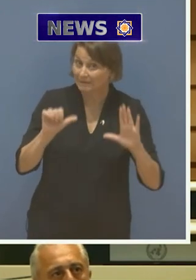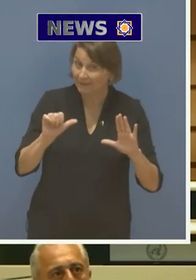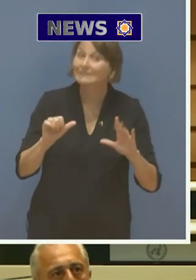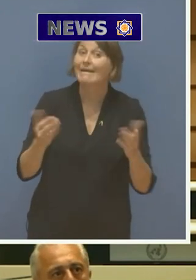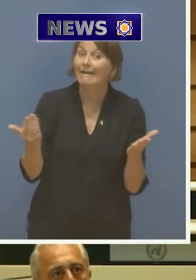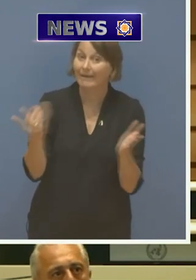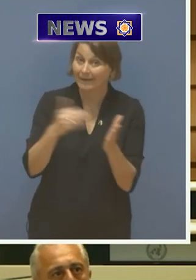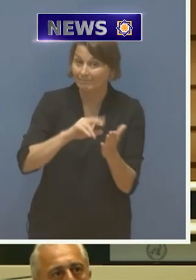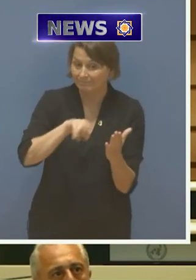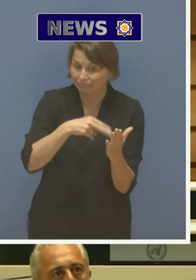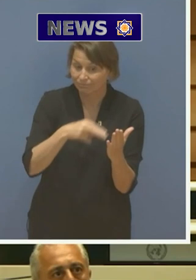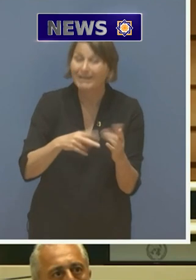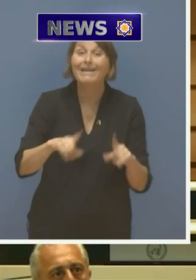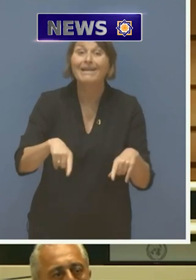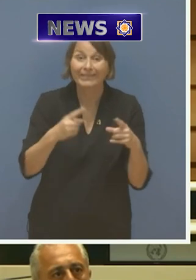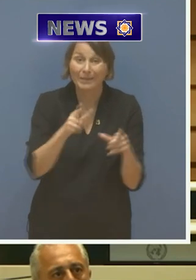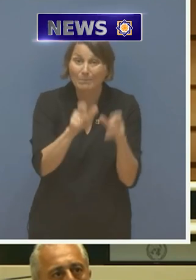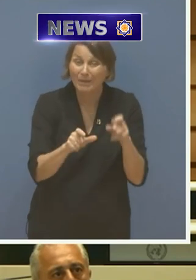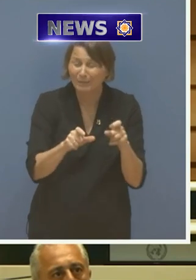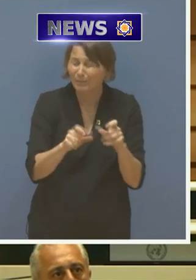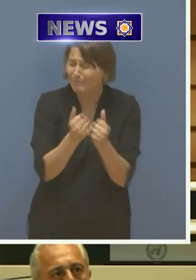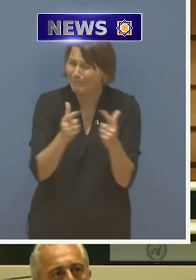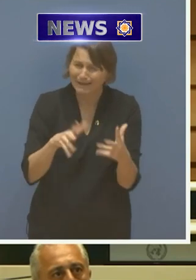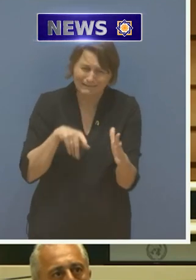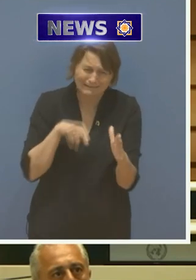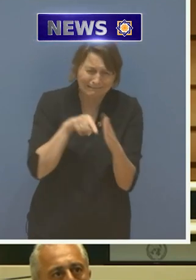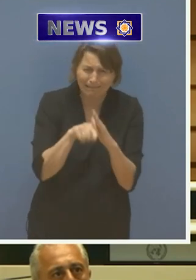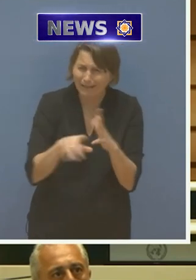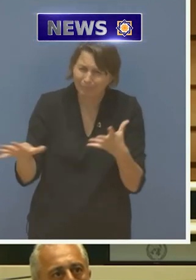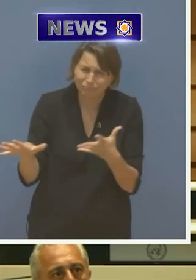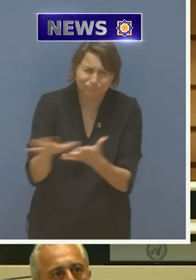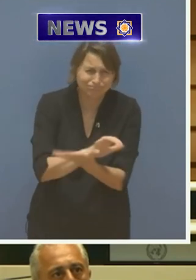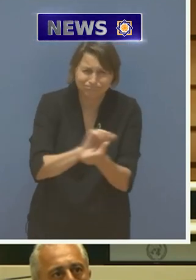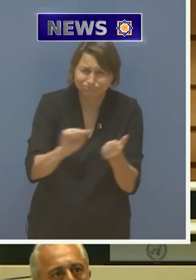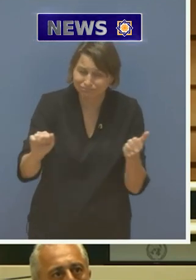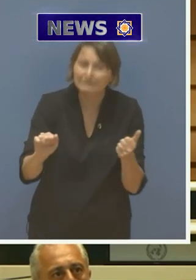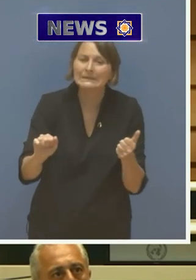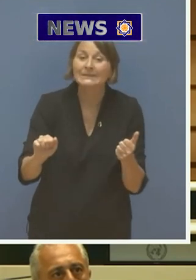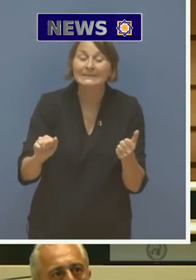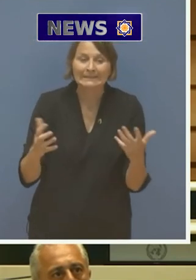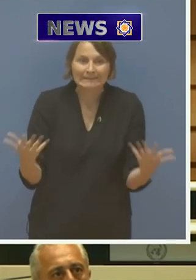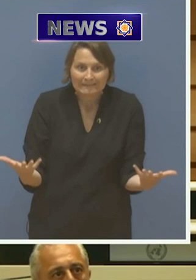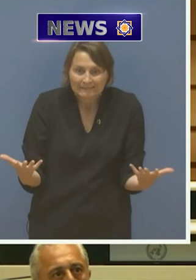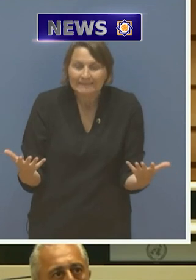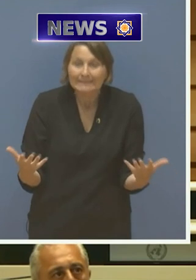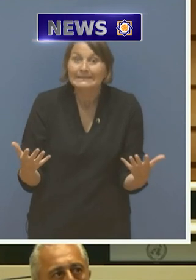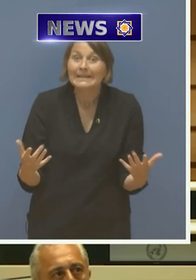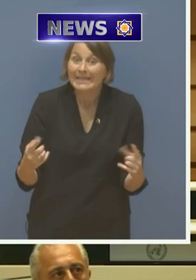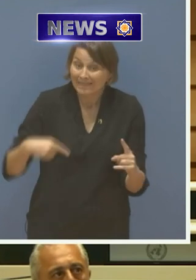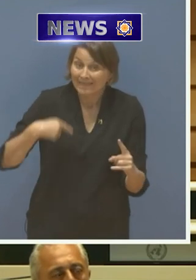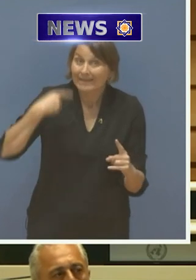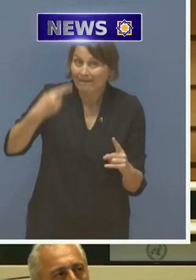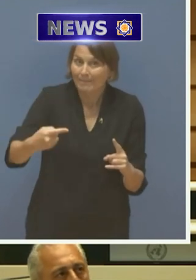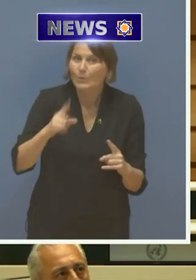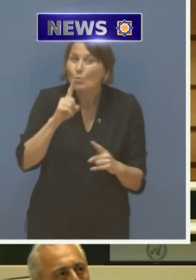the position of Indigenous Minister of Foreign Affairs. Bearing in mind that the three constitutive elements of a state are population and territory